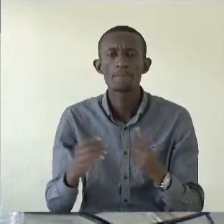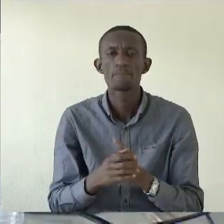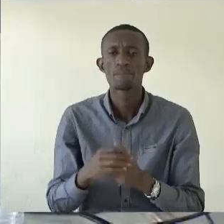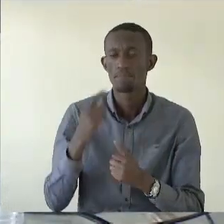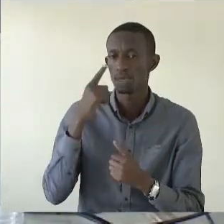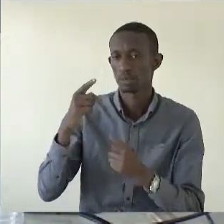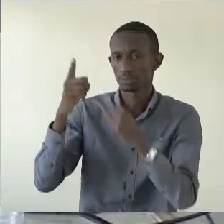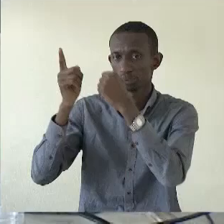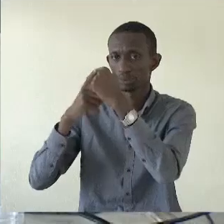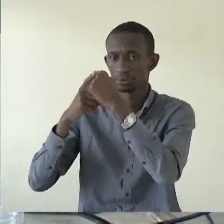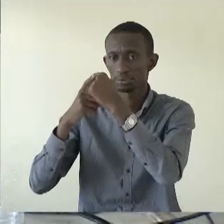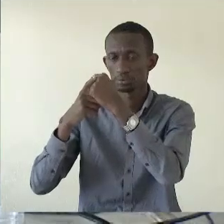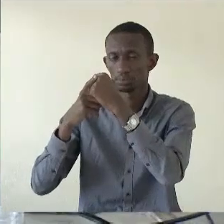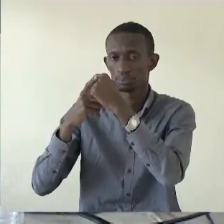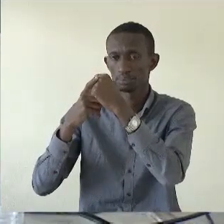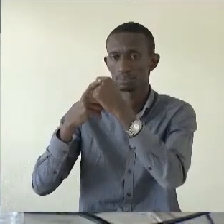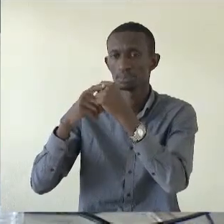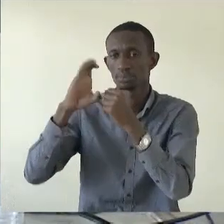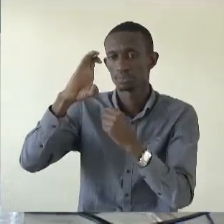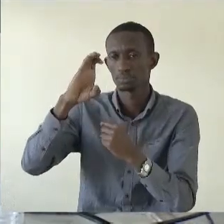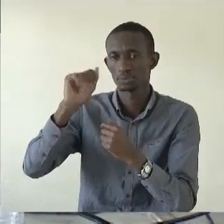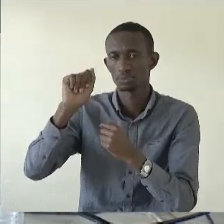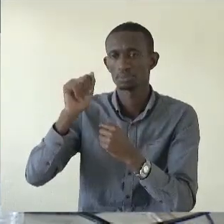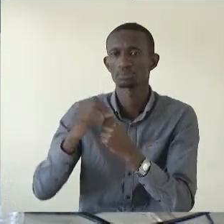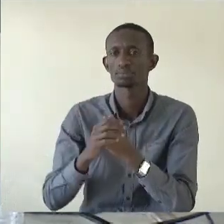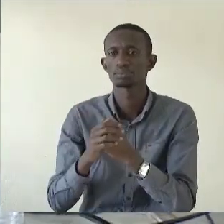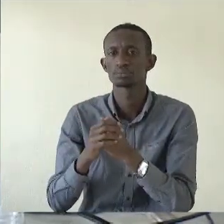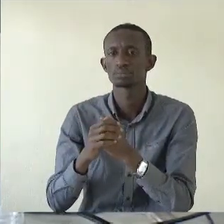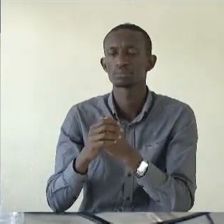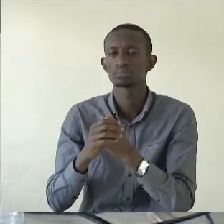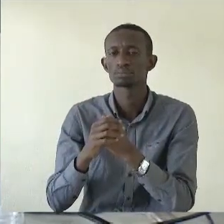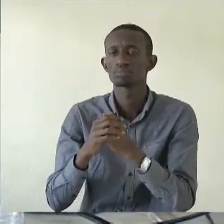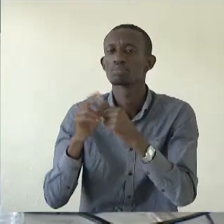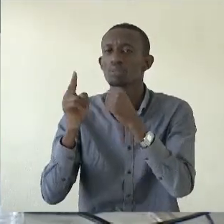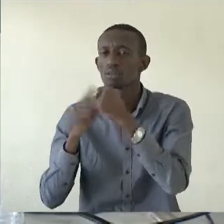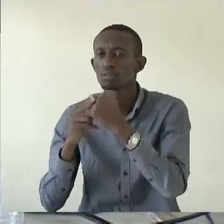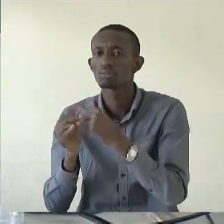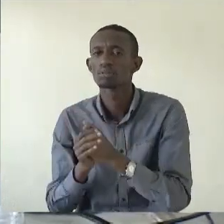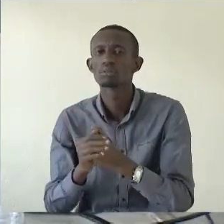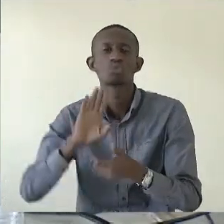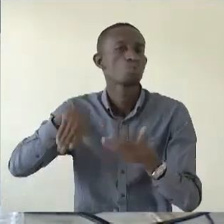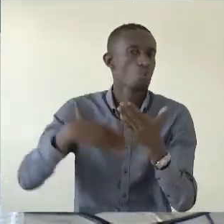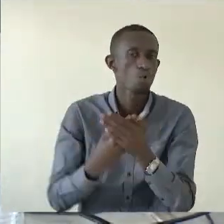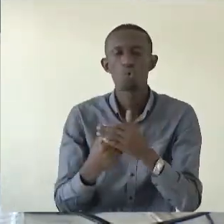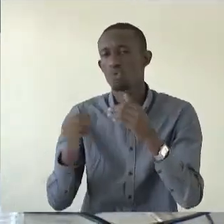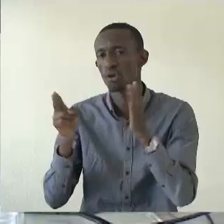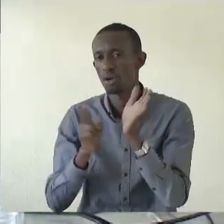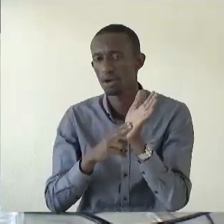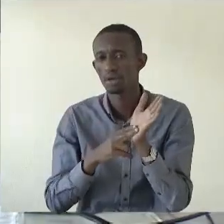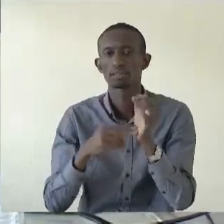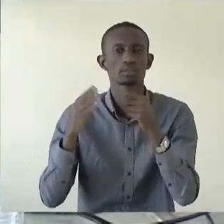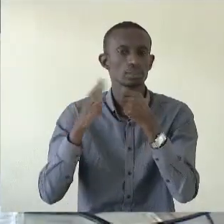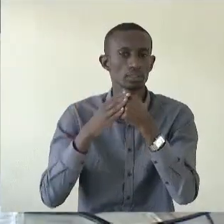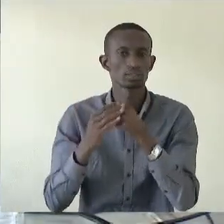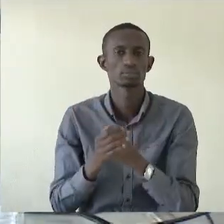are 6 carbon atoms, 7, 8, 9. So the number of carbon atoms now are 9. Now we need to